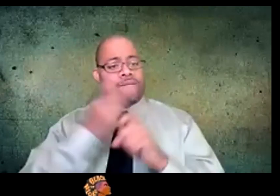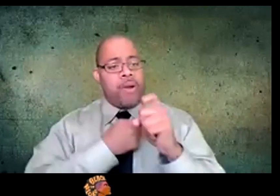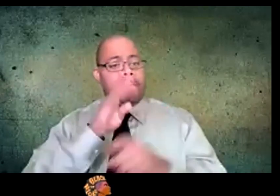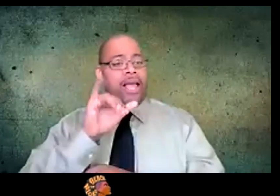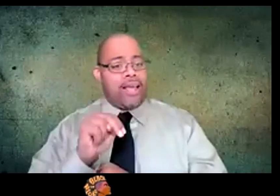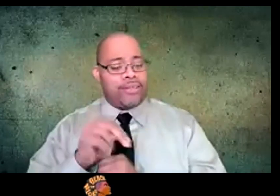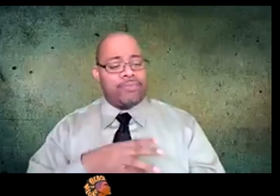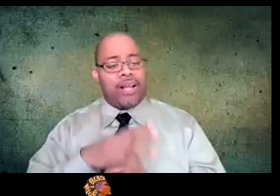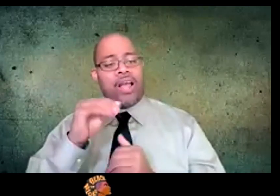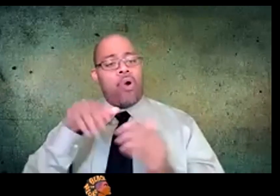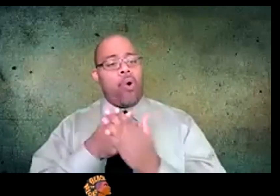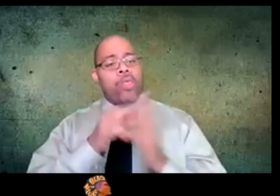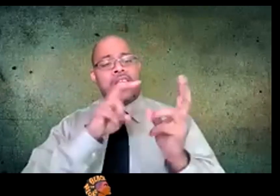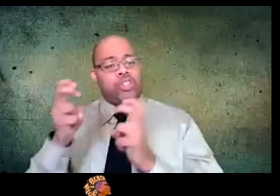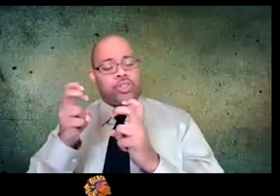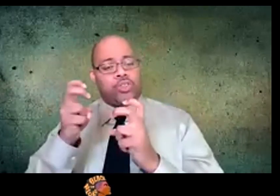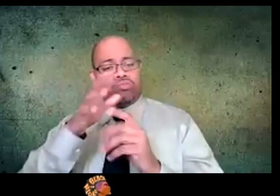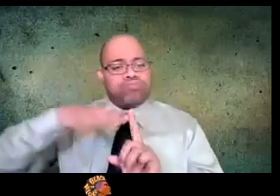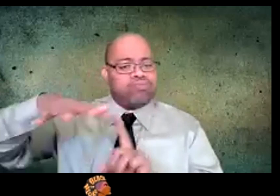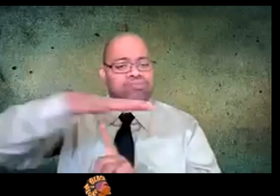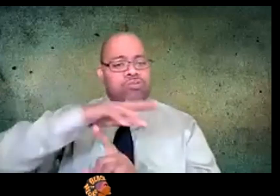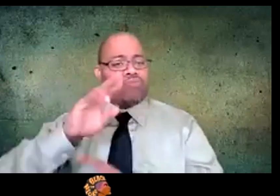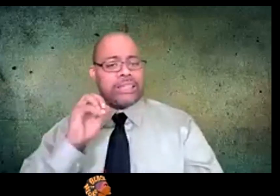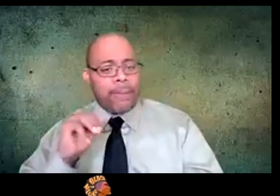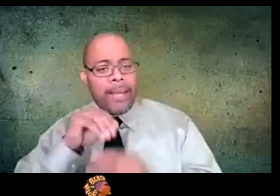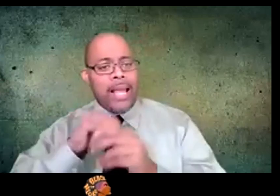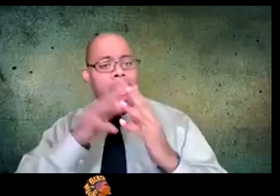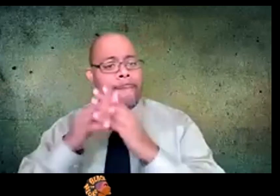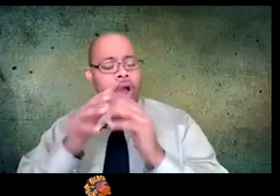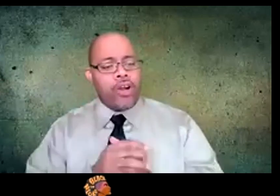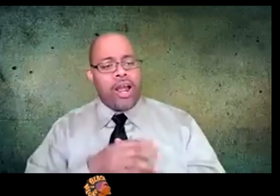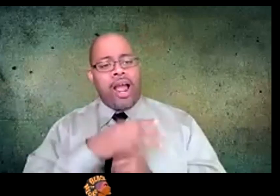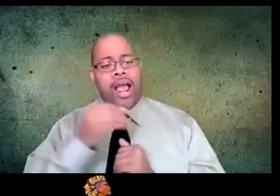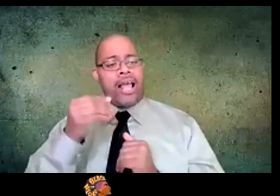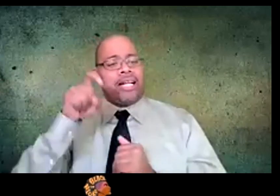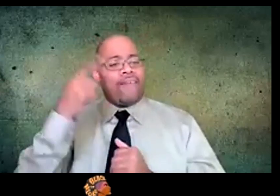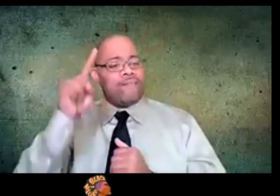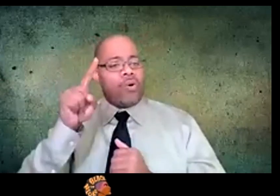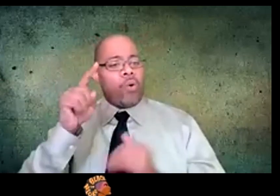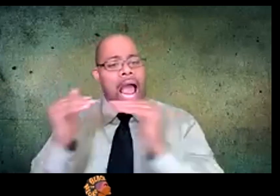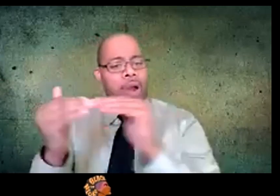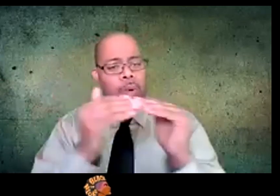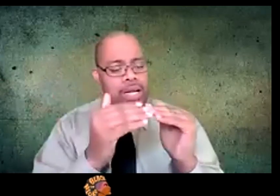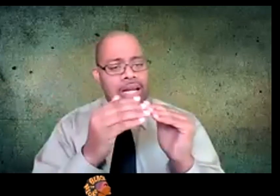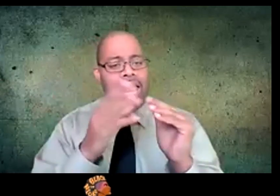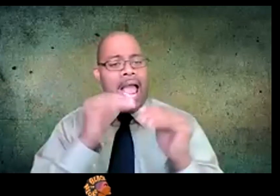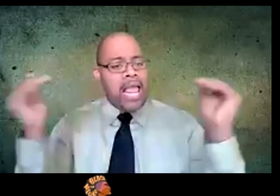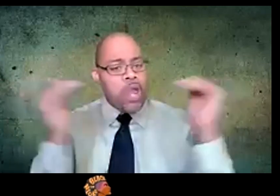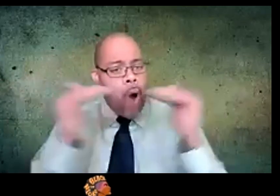BIN, and all the issues surrounding racism in America and the need for equity and equality